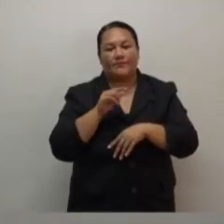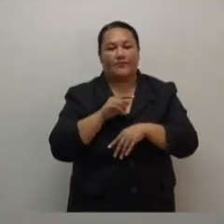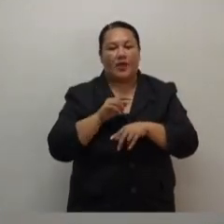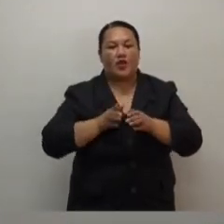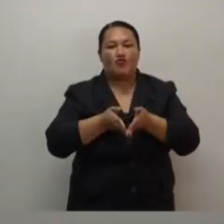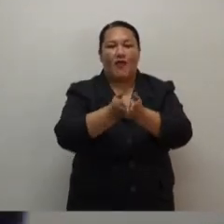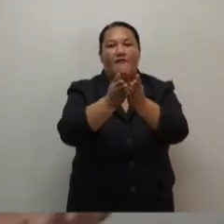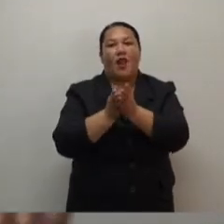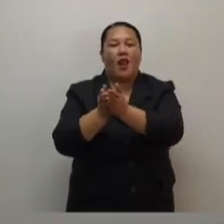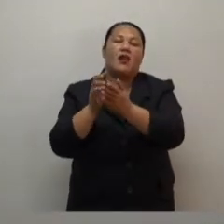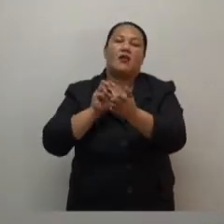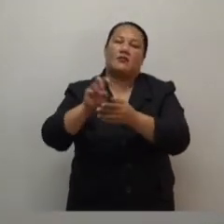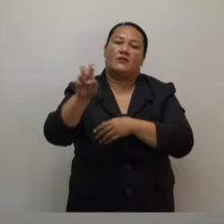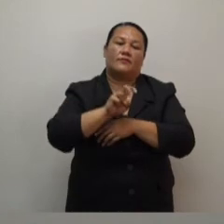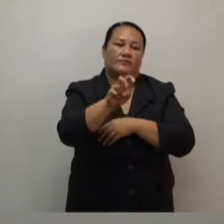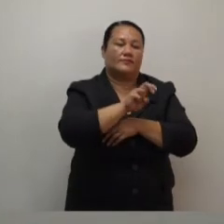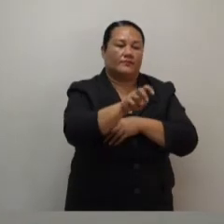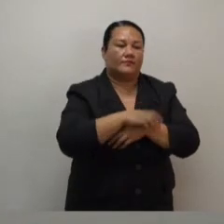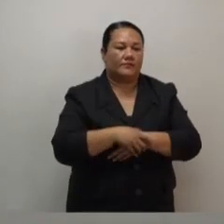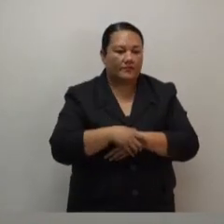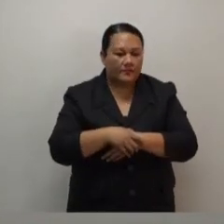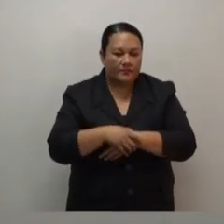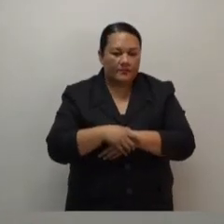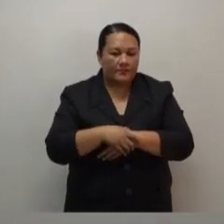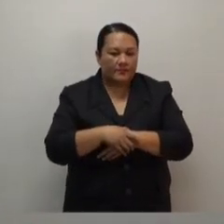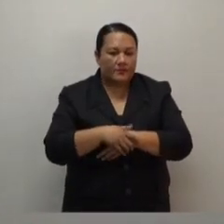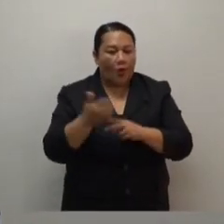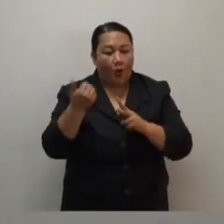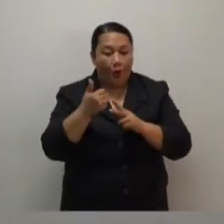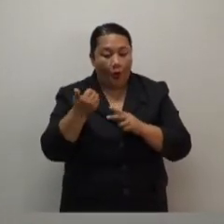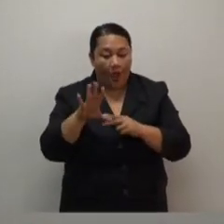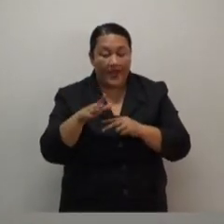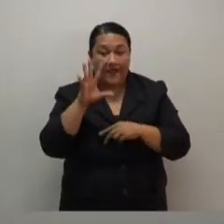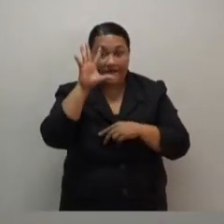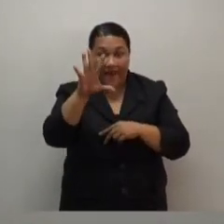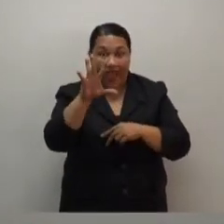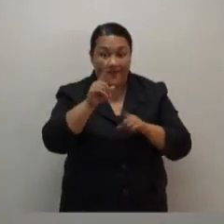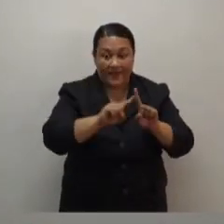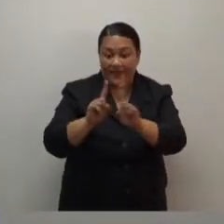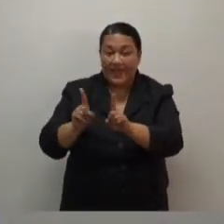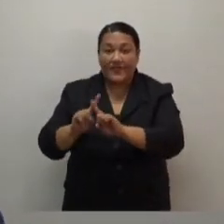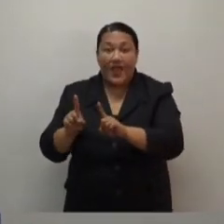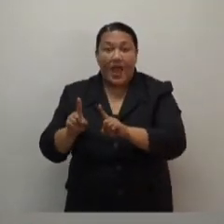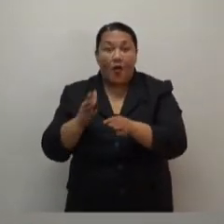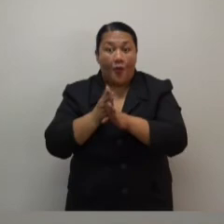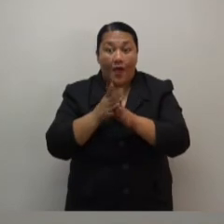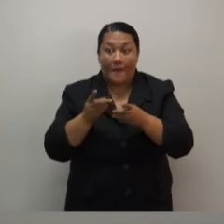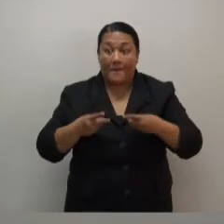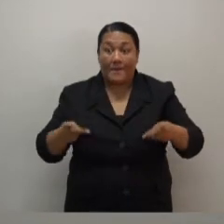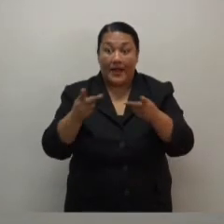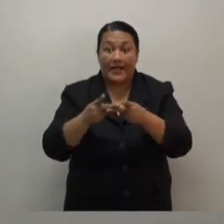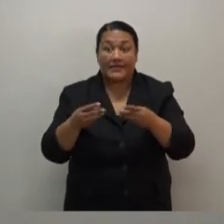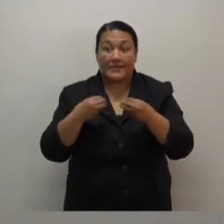they can actually go to workplaces. And already 5 workplaces or business houses have actually reached out to them.